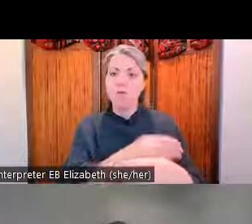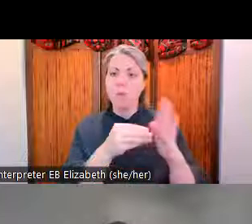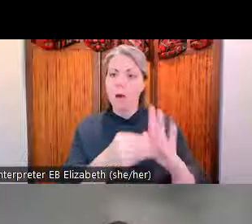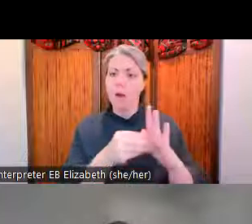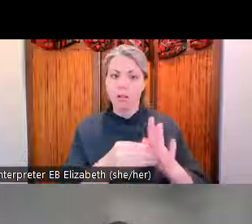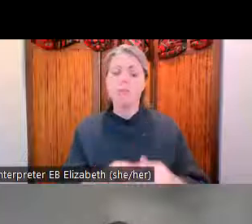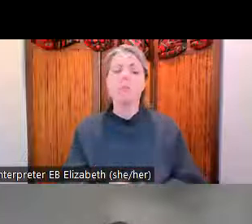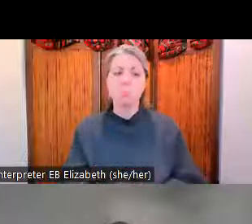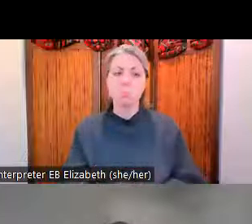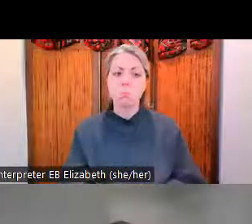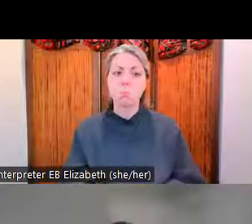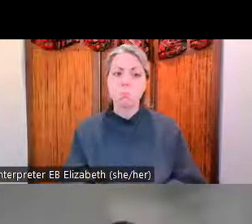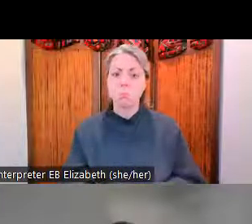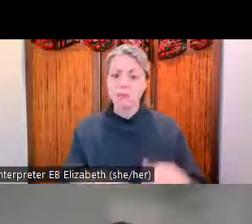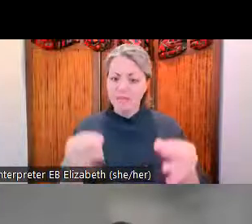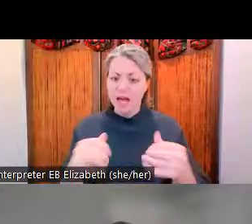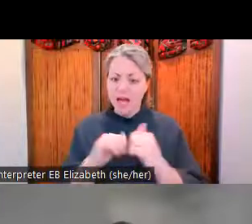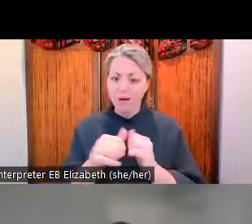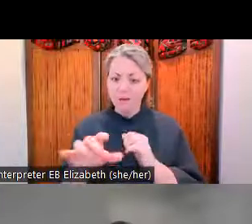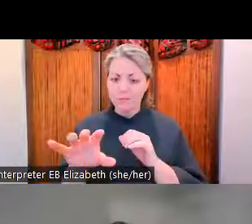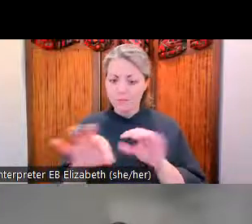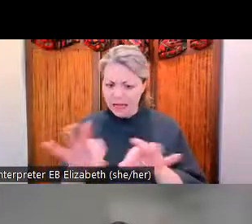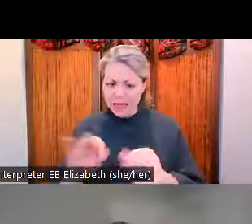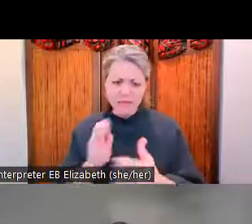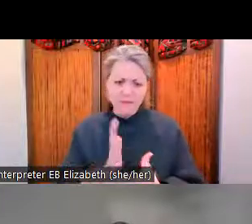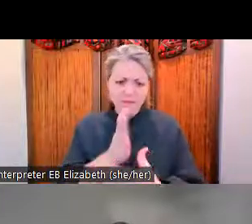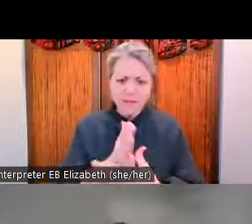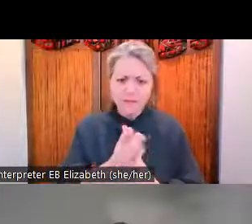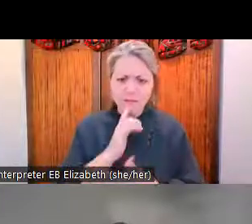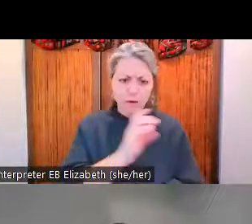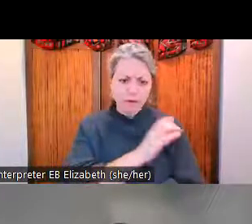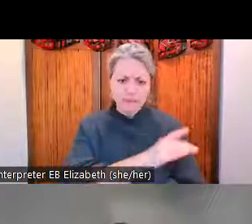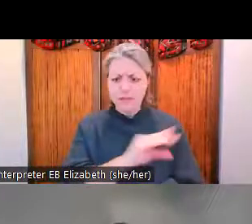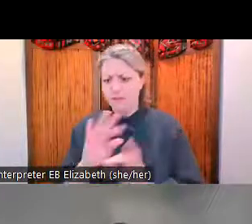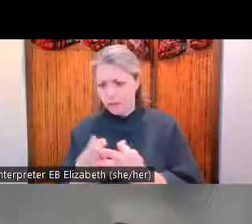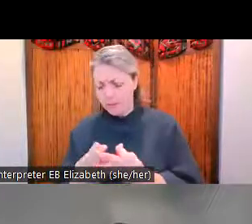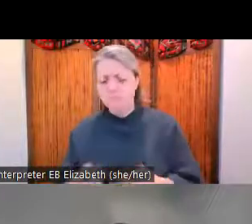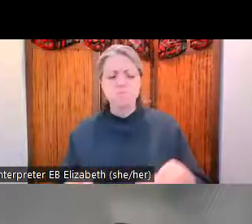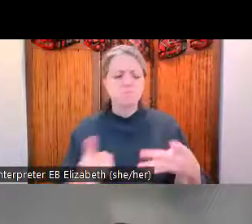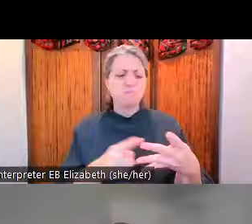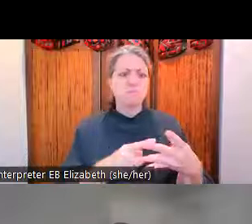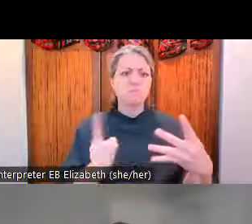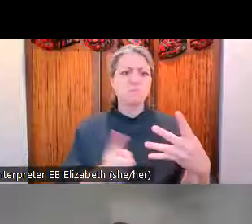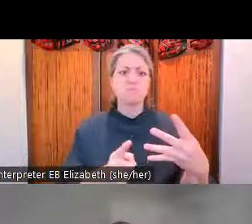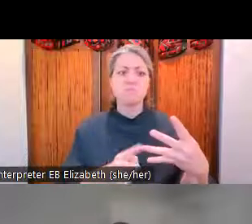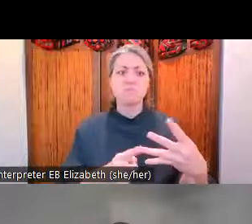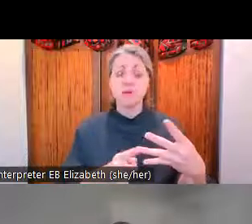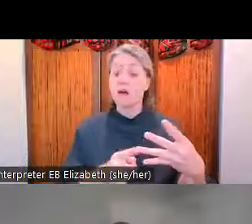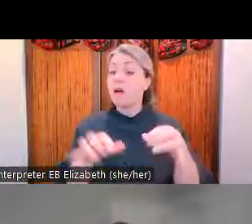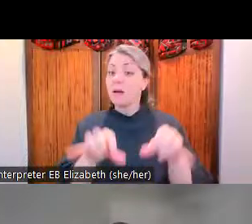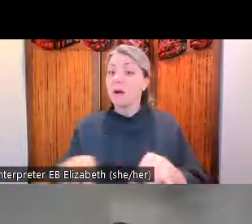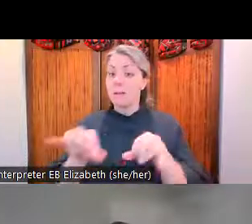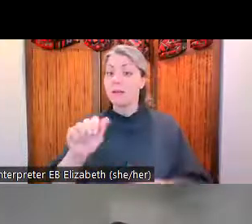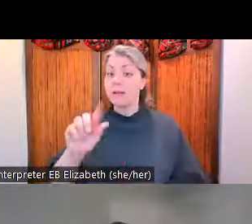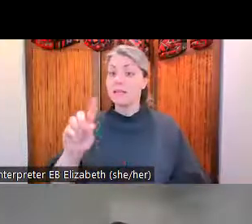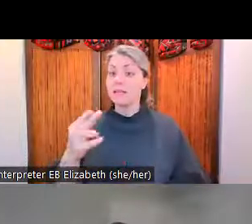guide selection of interventions for clinicians and families to work together. We'll be identifying the common ADHD